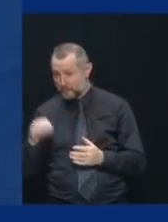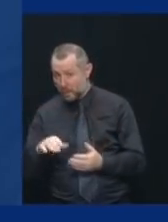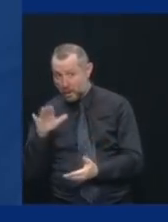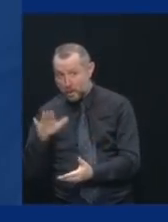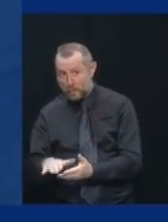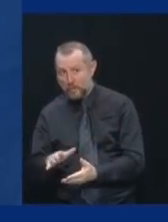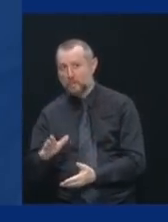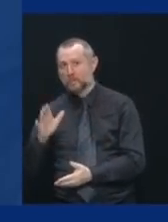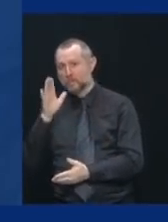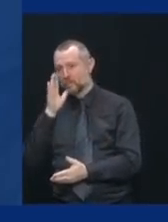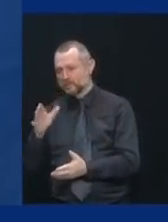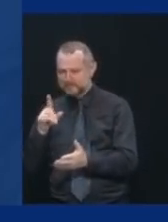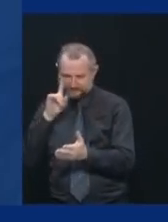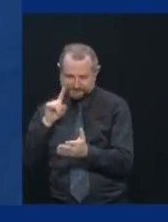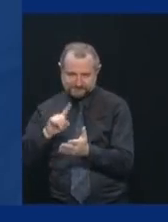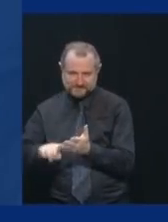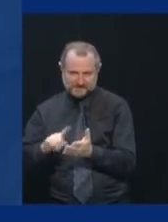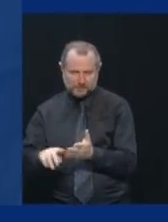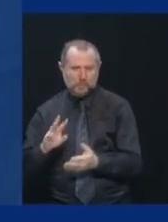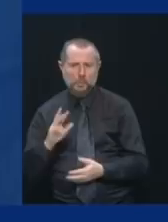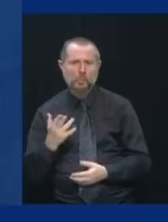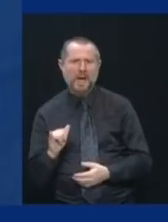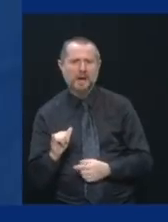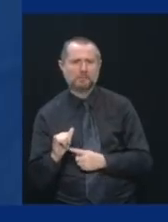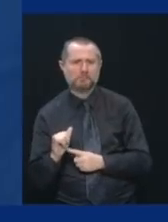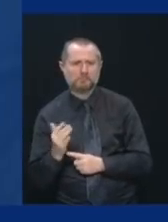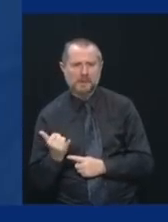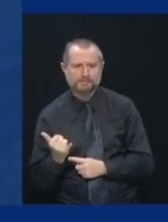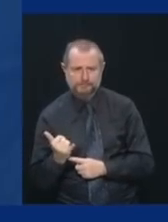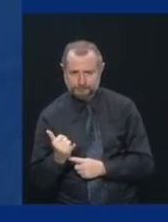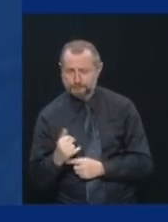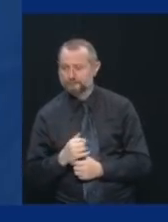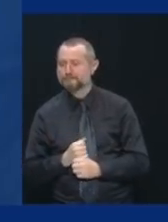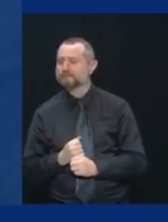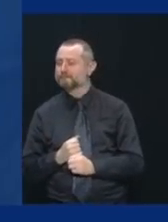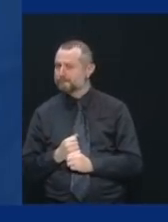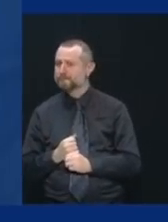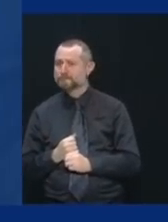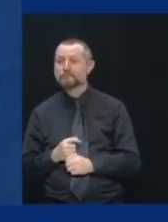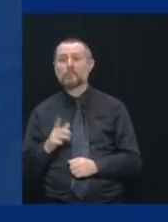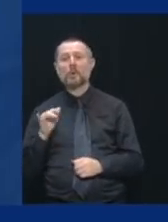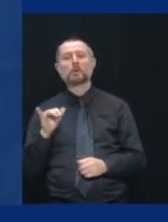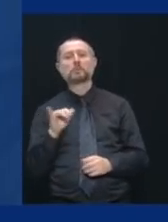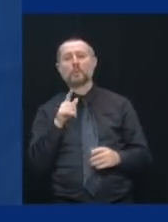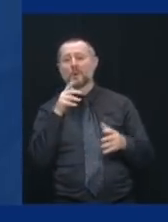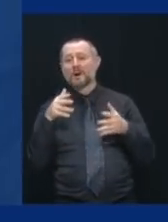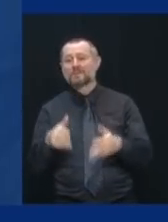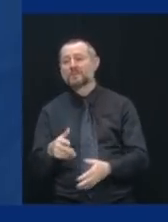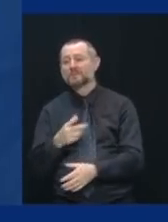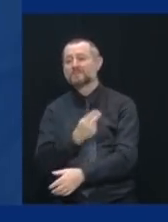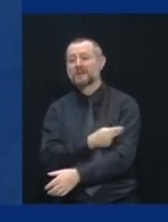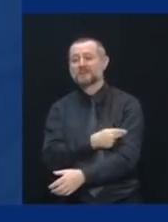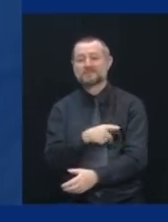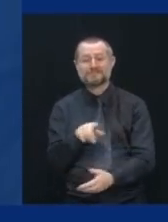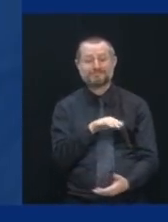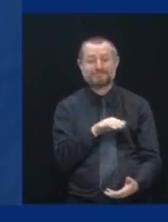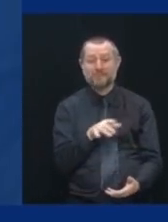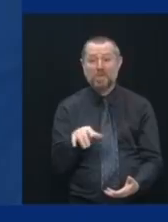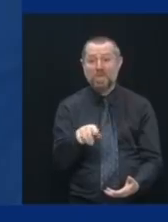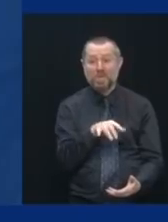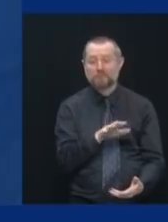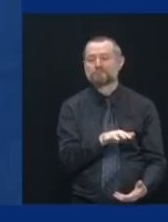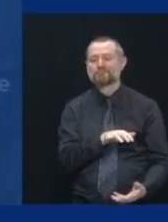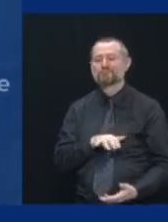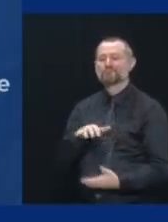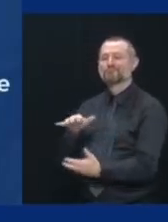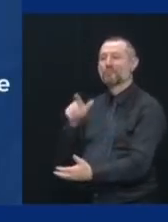how. But we're also going to use the excess supply for those with pre-existing conditions.